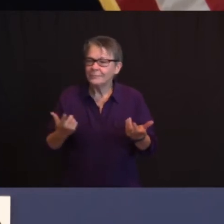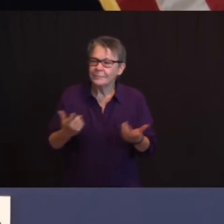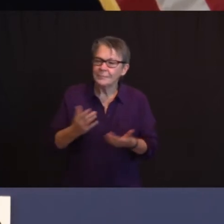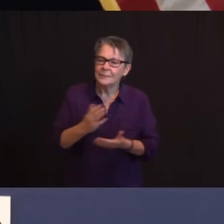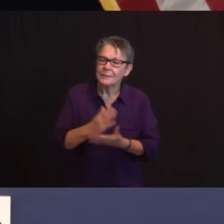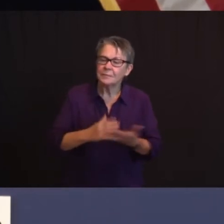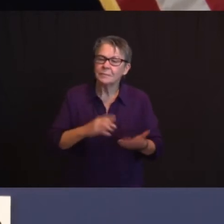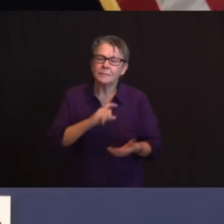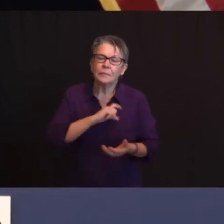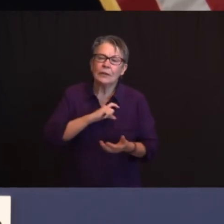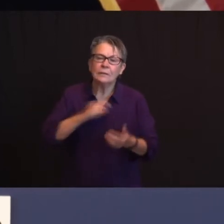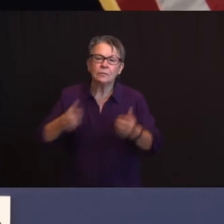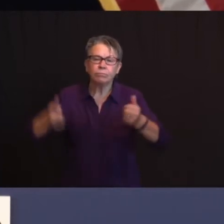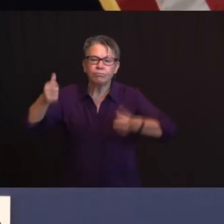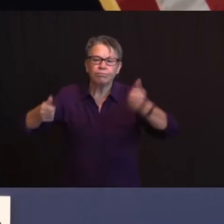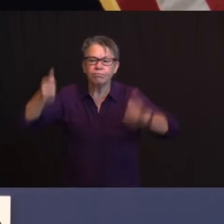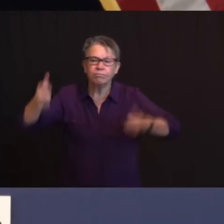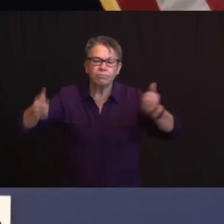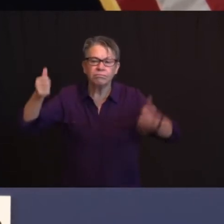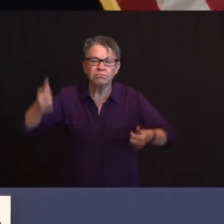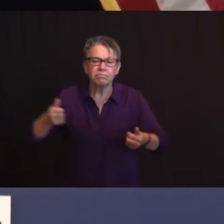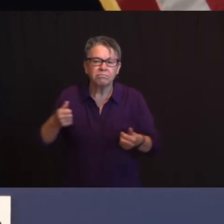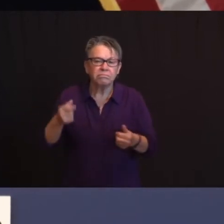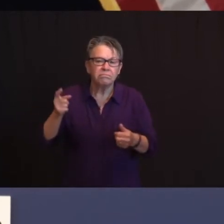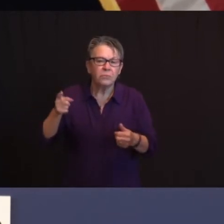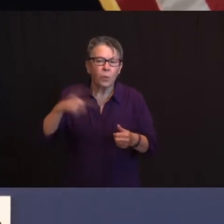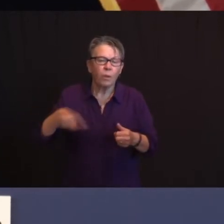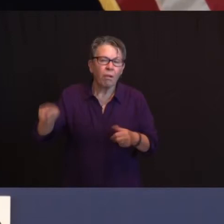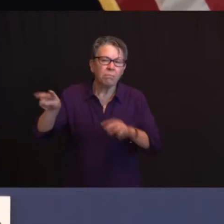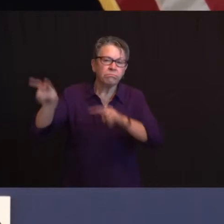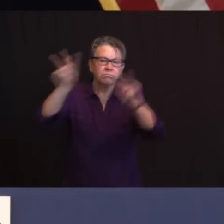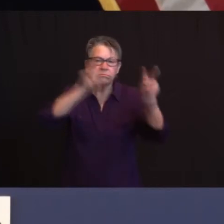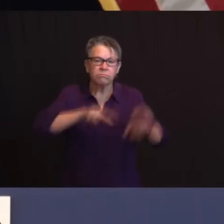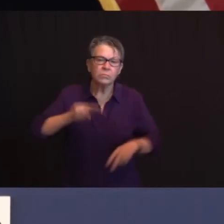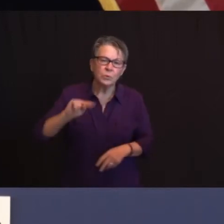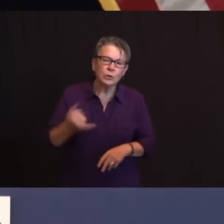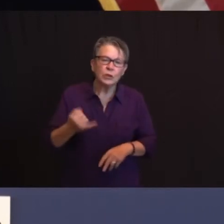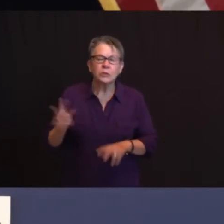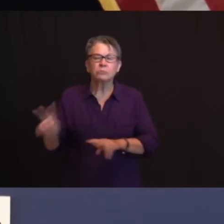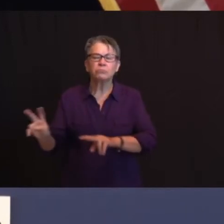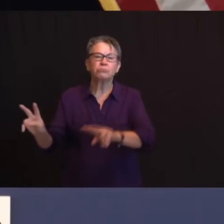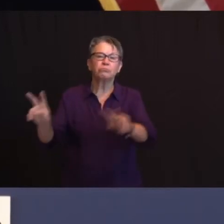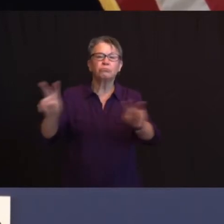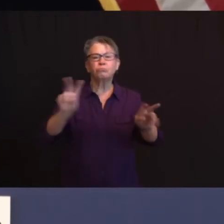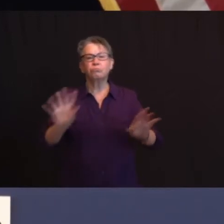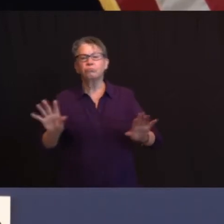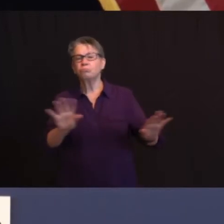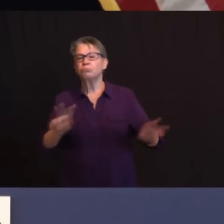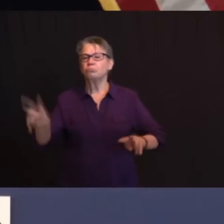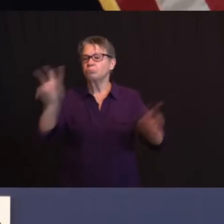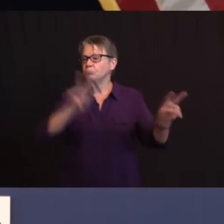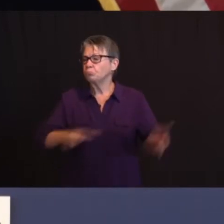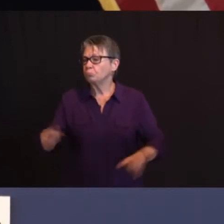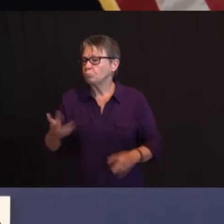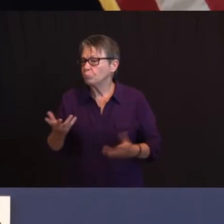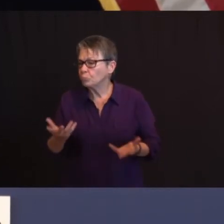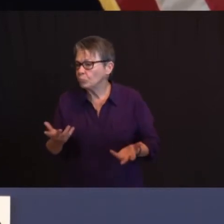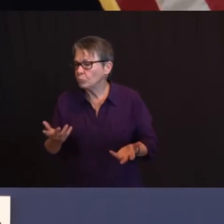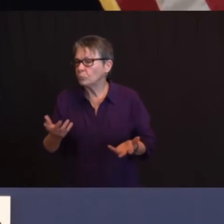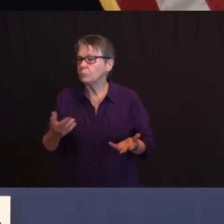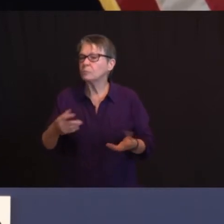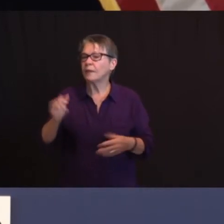up to and including yesterday when the Attorney General's office got on our morning call from the Rock.